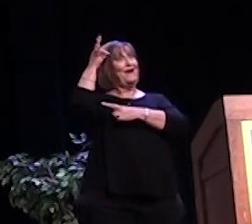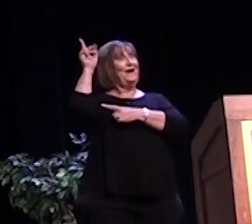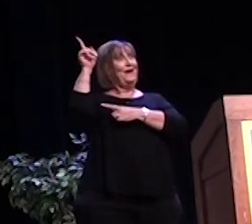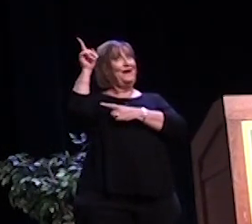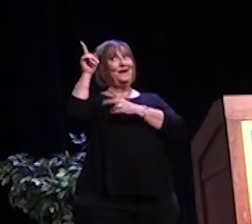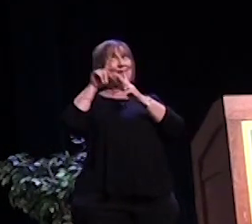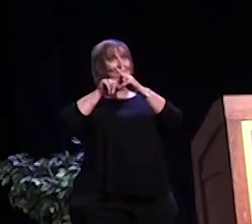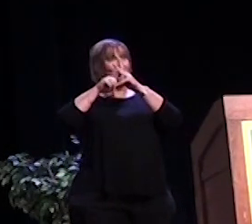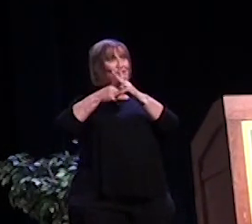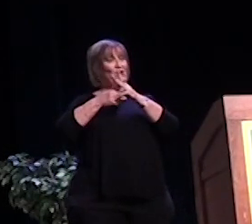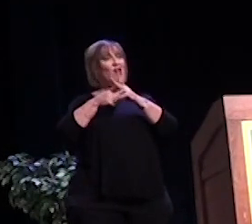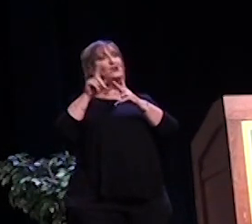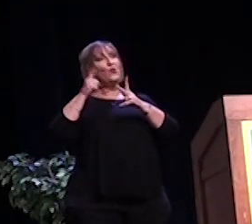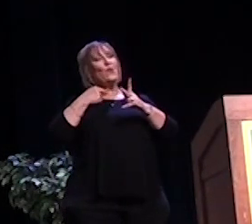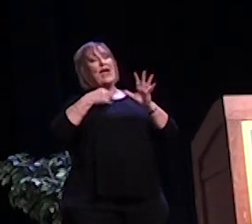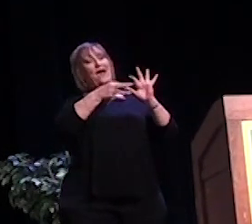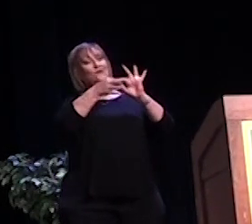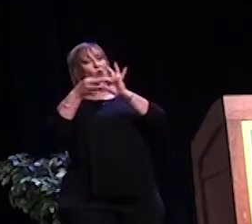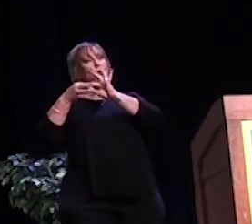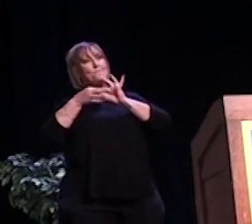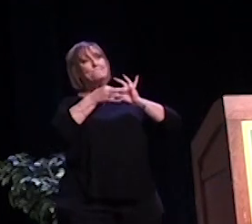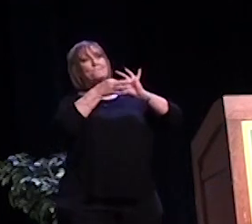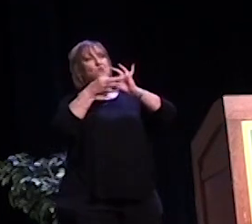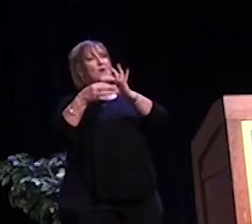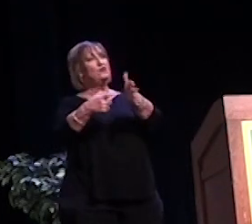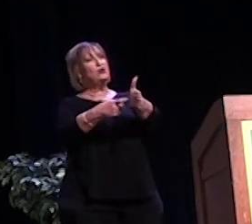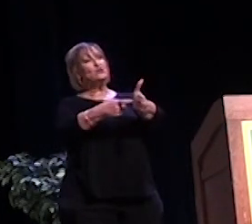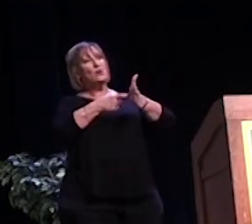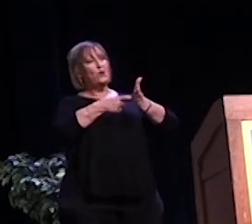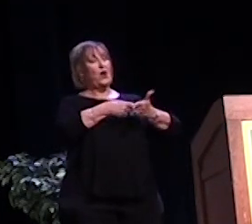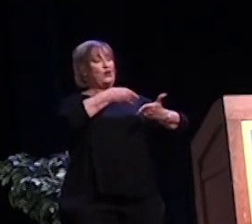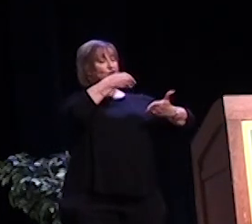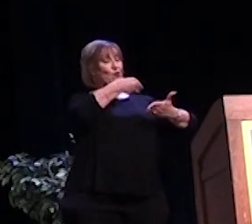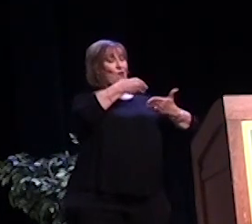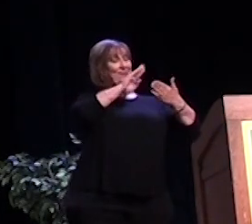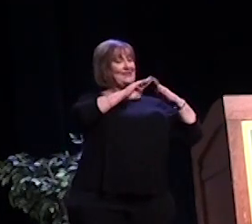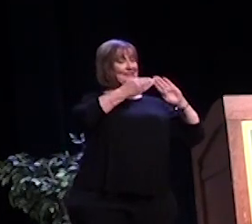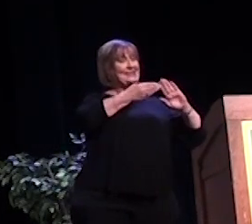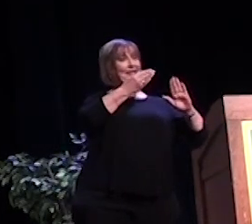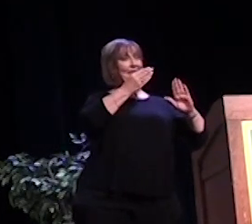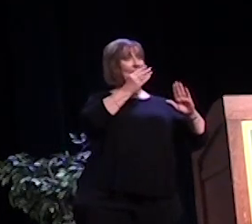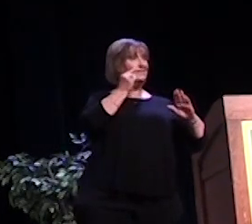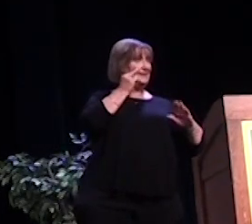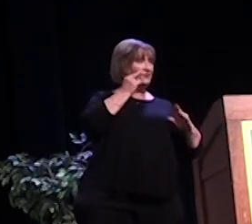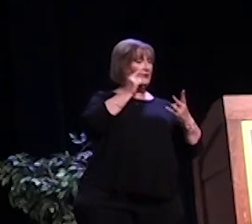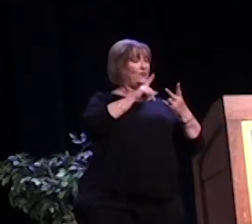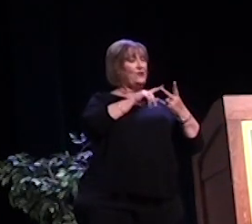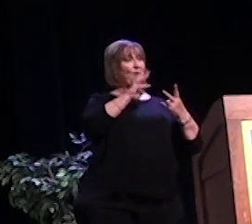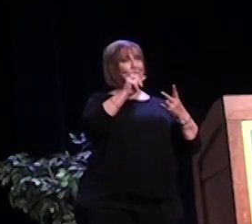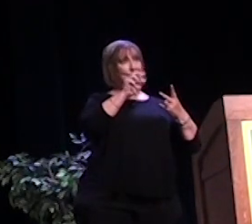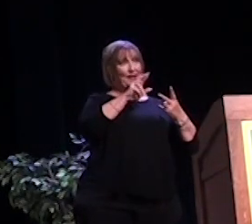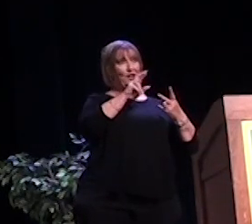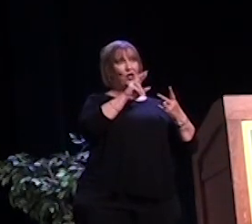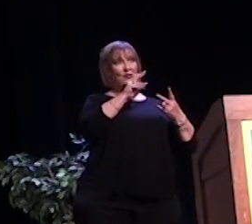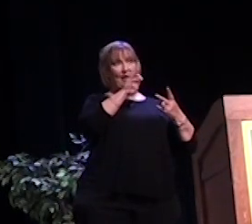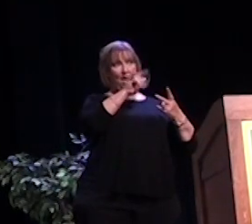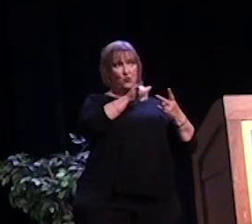none of this can happen without collaboration, because the city is funding our development, so is the county, and so is private